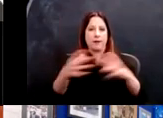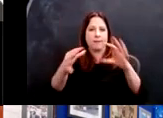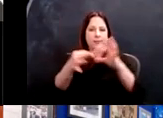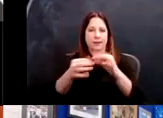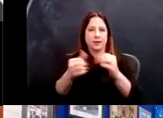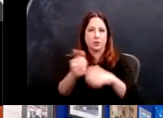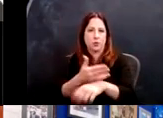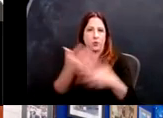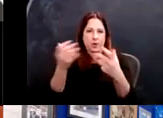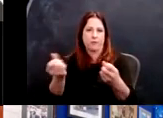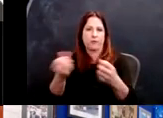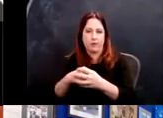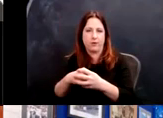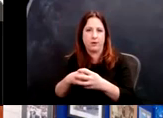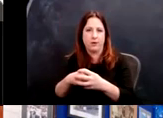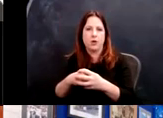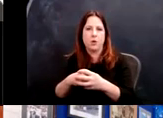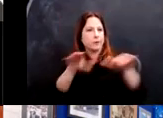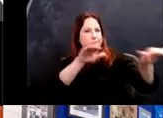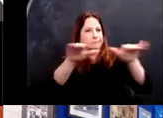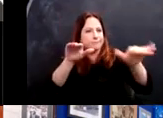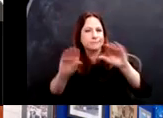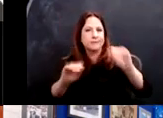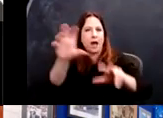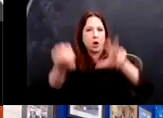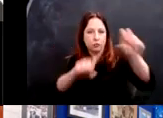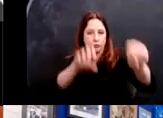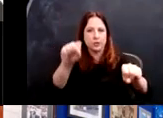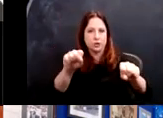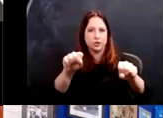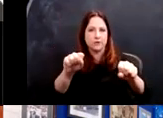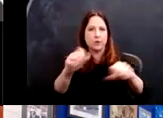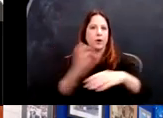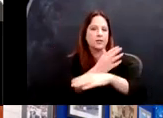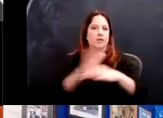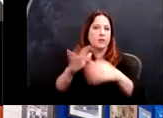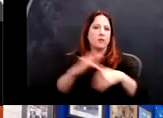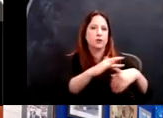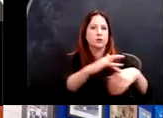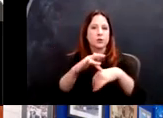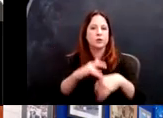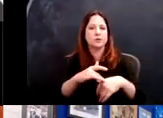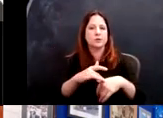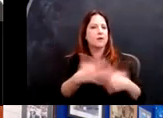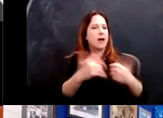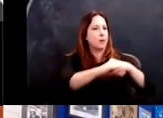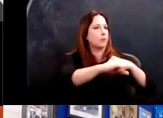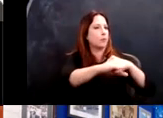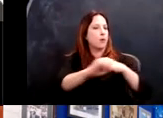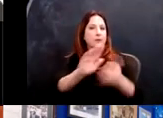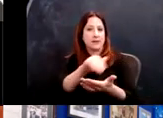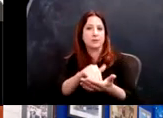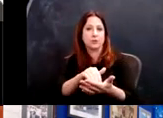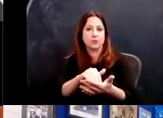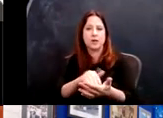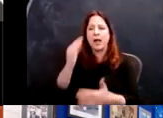of just letting people more know and connecting directly with resources, spreading the word in different ways. And I know you guys at